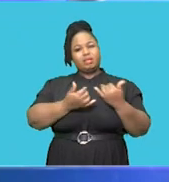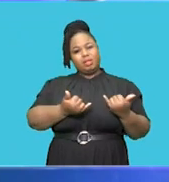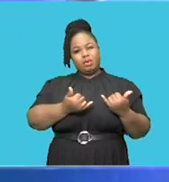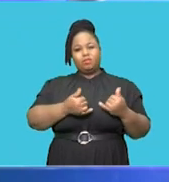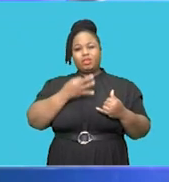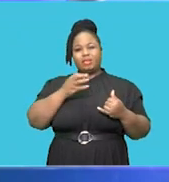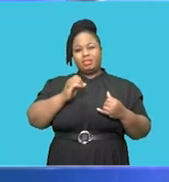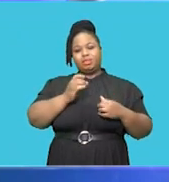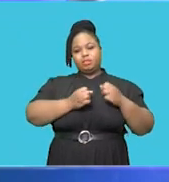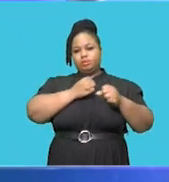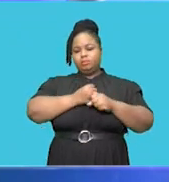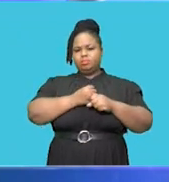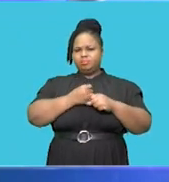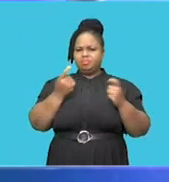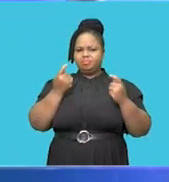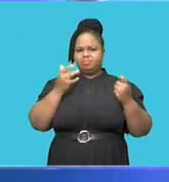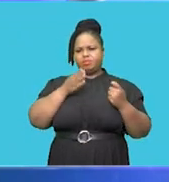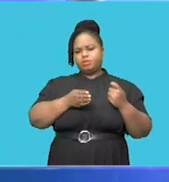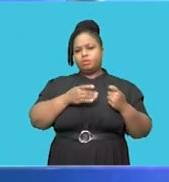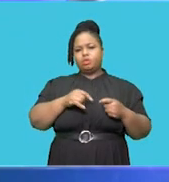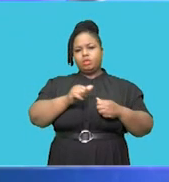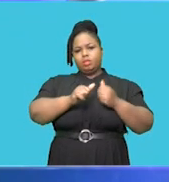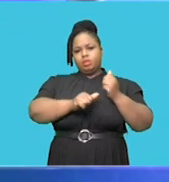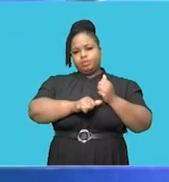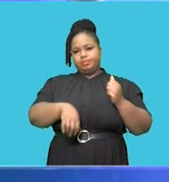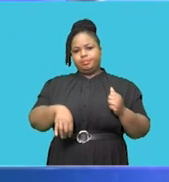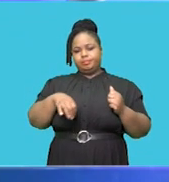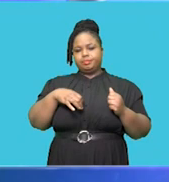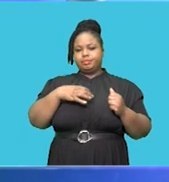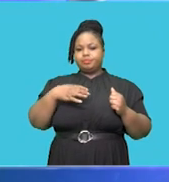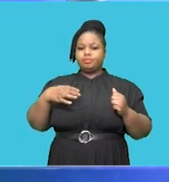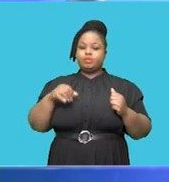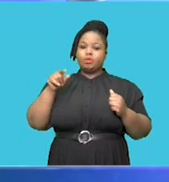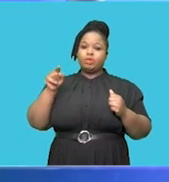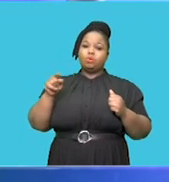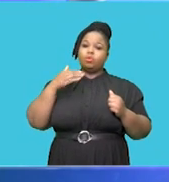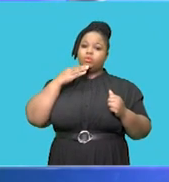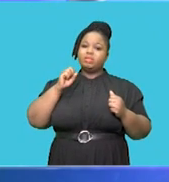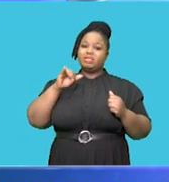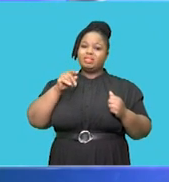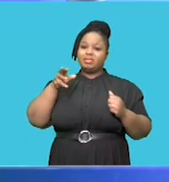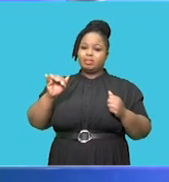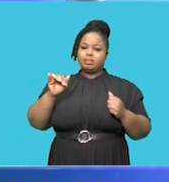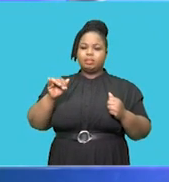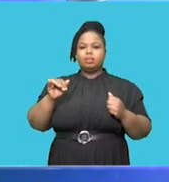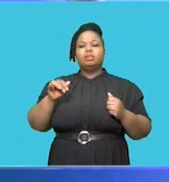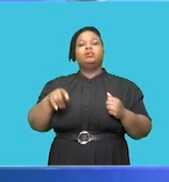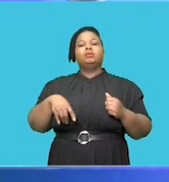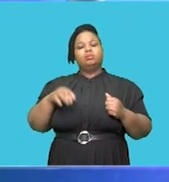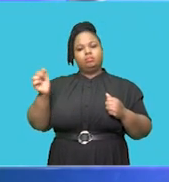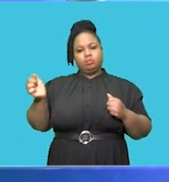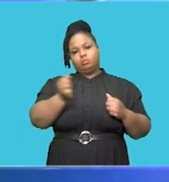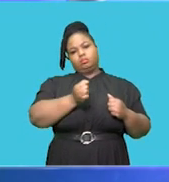lapho iphini likangqongqoshe ovisini likamengameli usisisi Tulaje eqokwe njengomengameli omusha womama